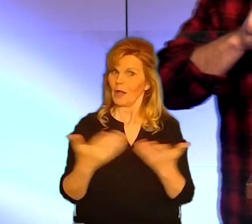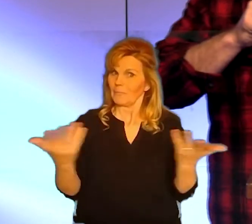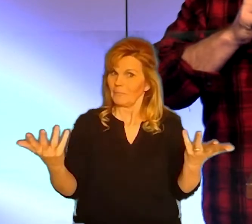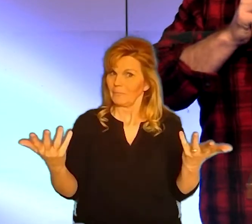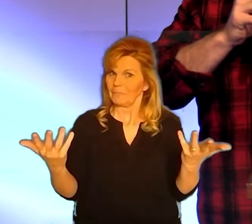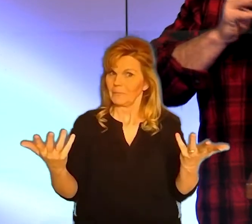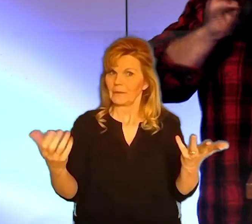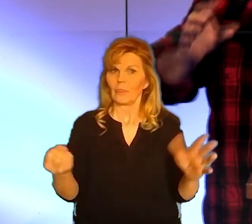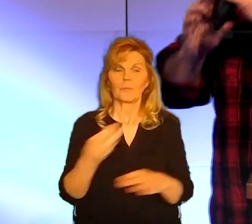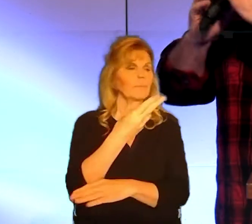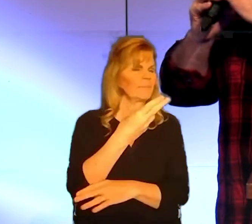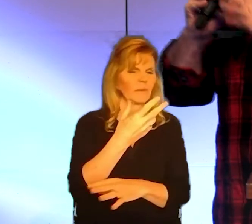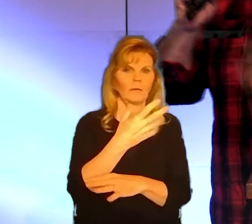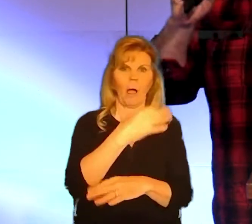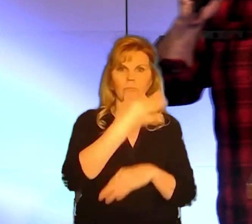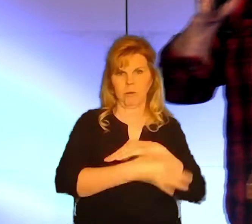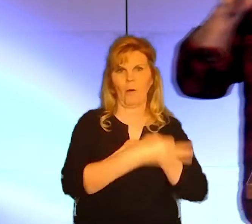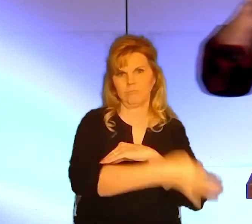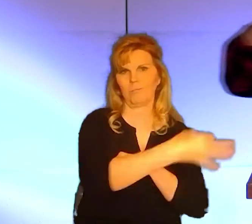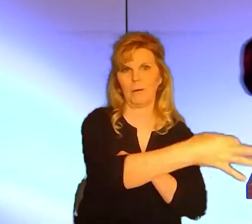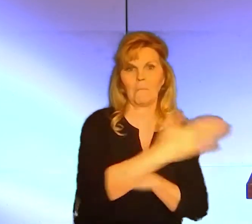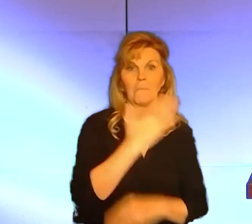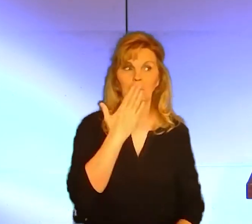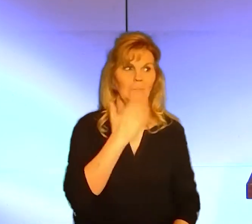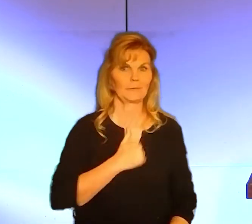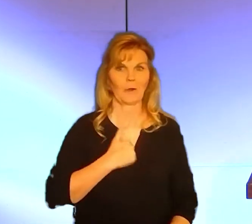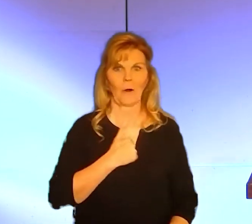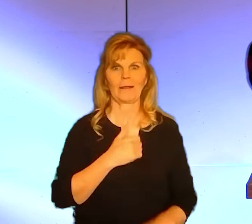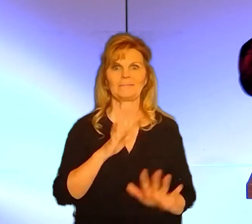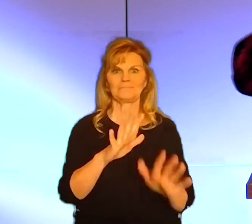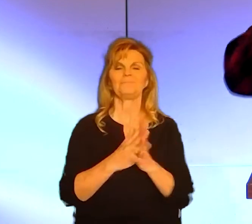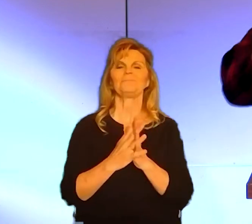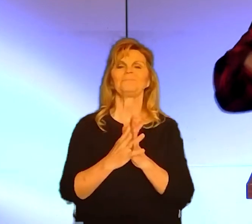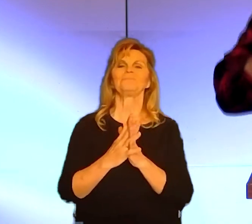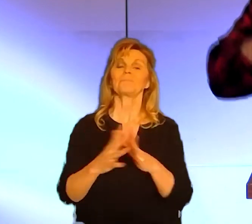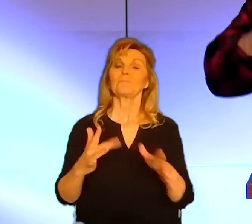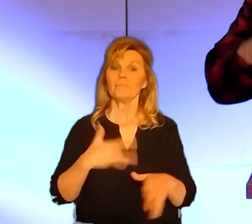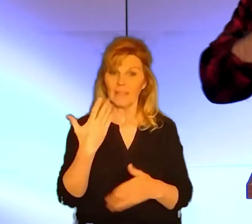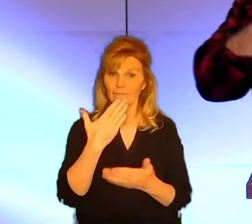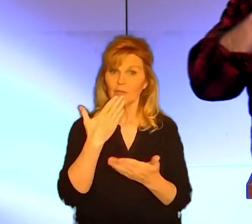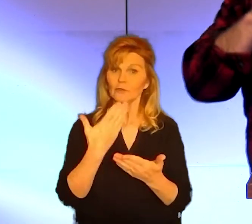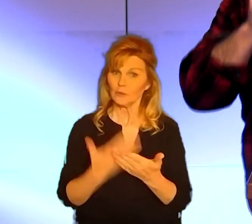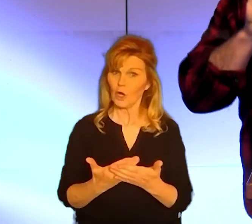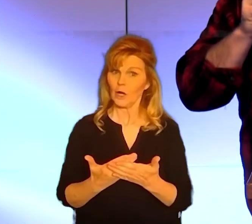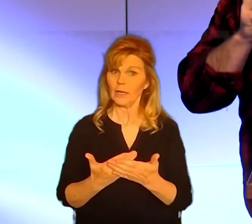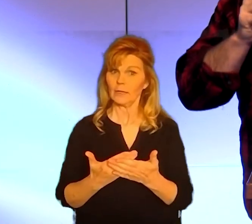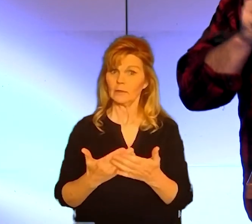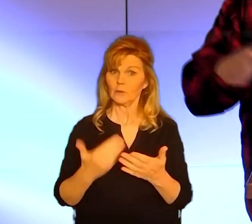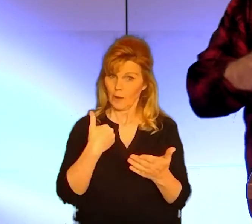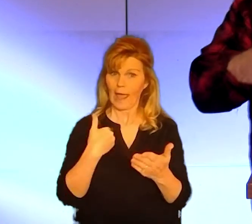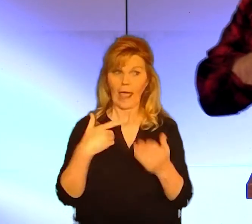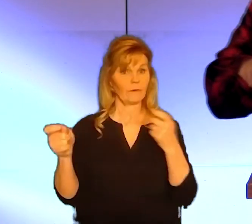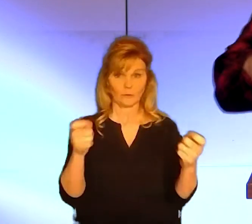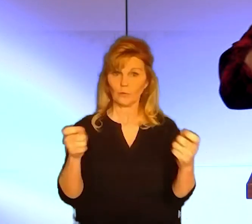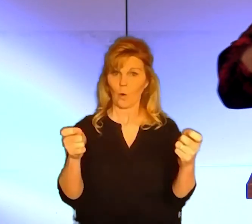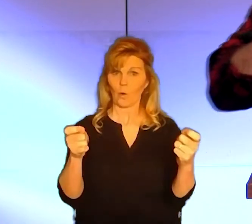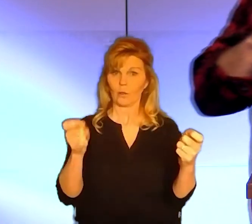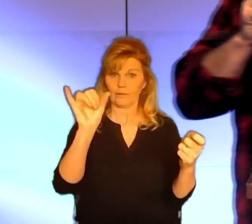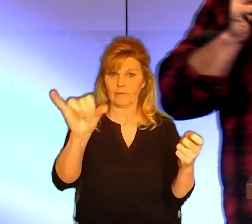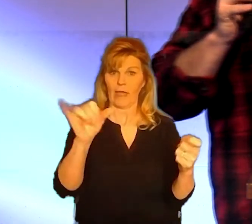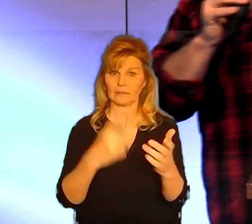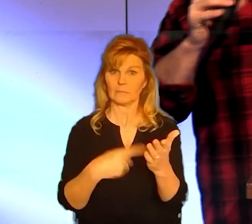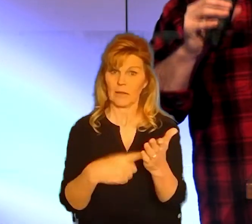It feels so, that made more noise than I thought. It feels good to be in control